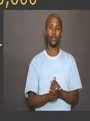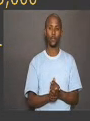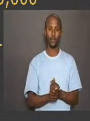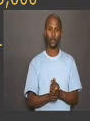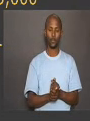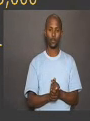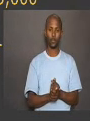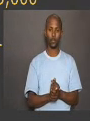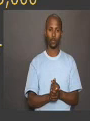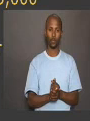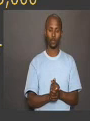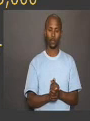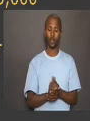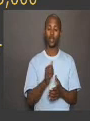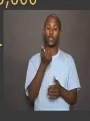9.